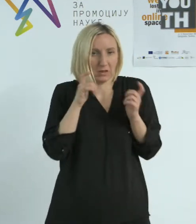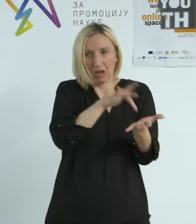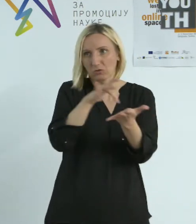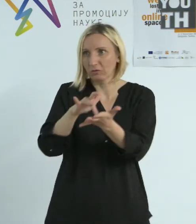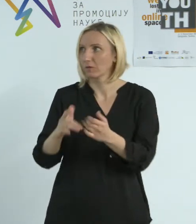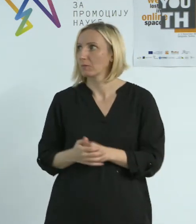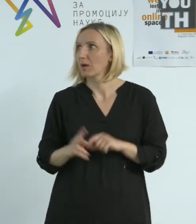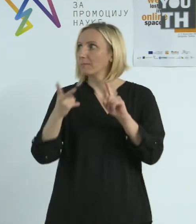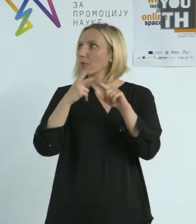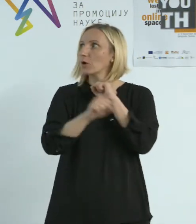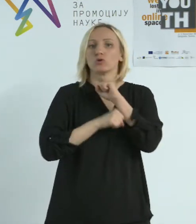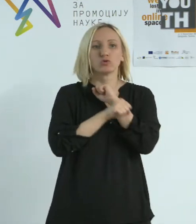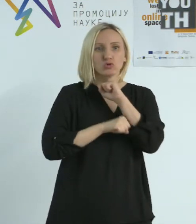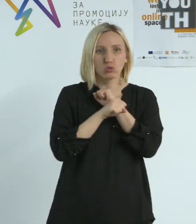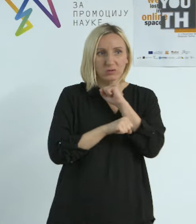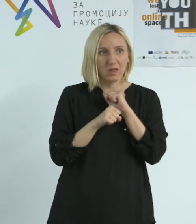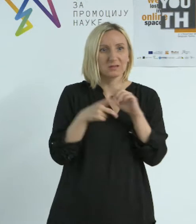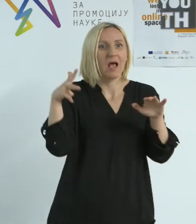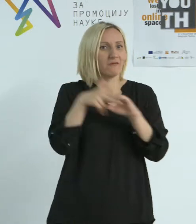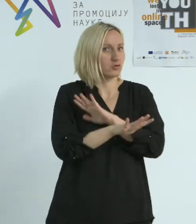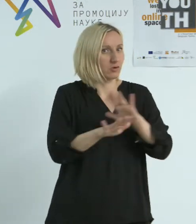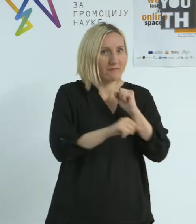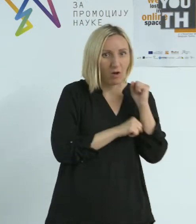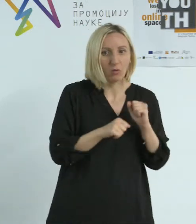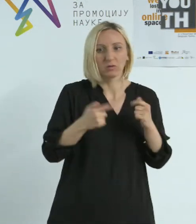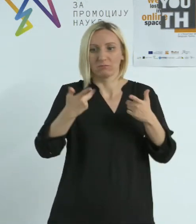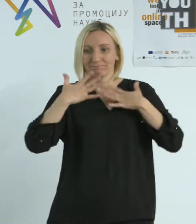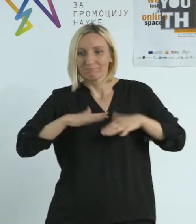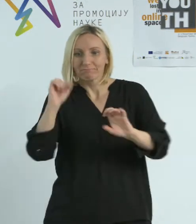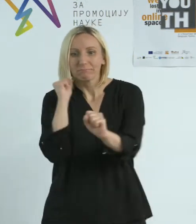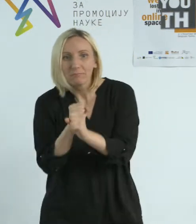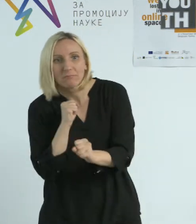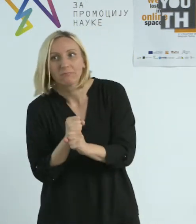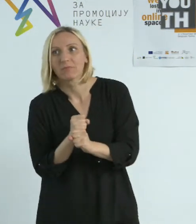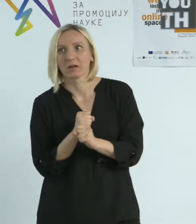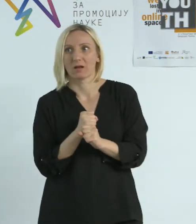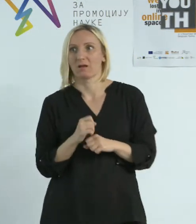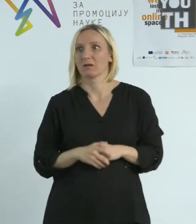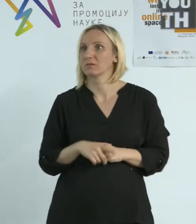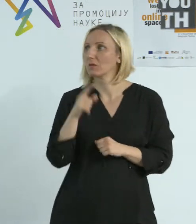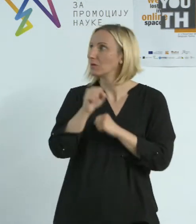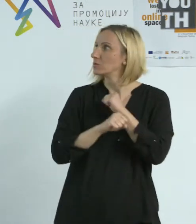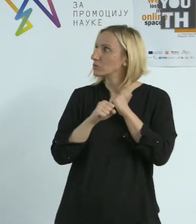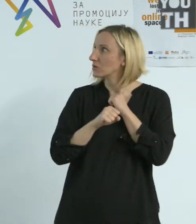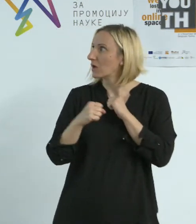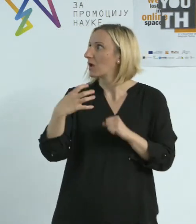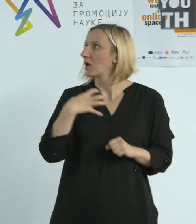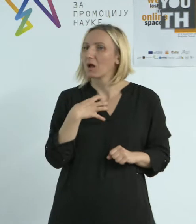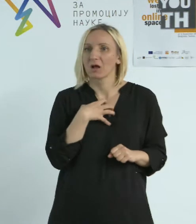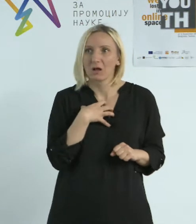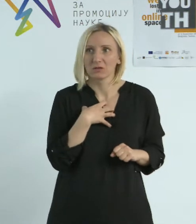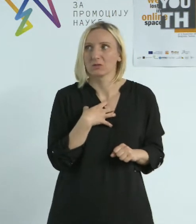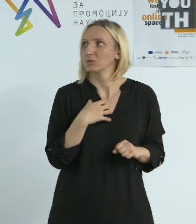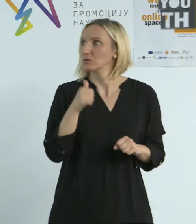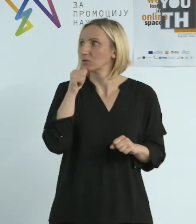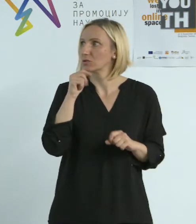that finished their careers, or they were studying in social or educational careers, and youth